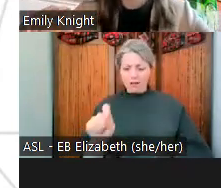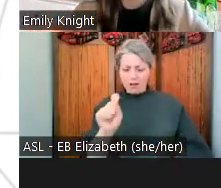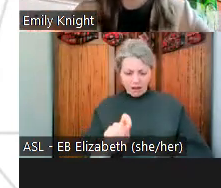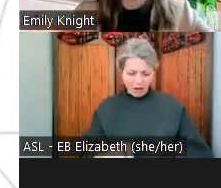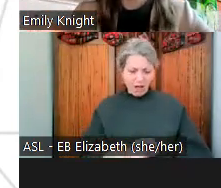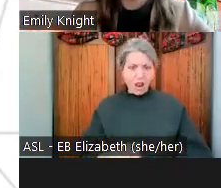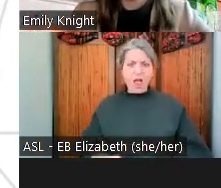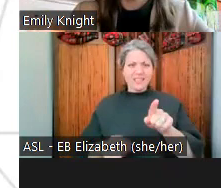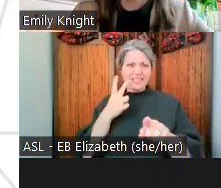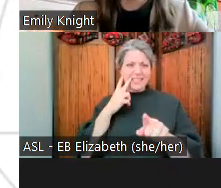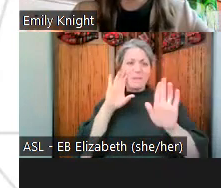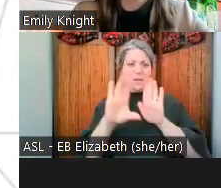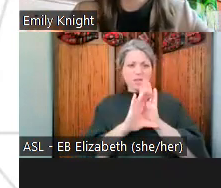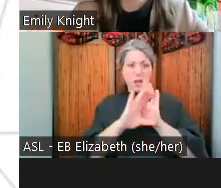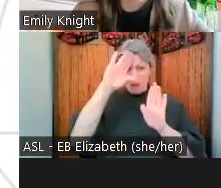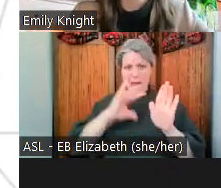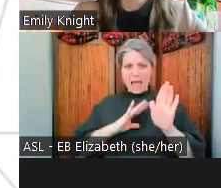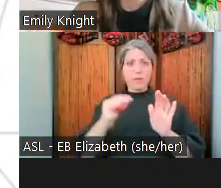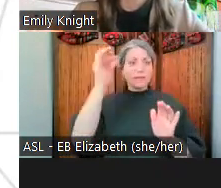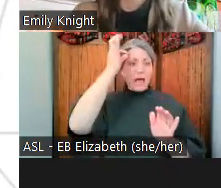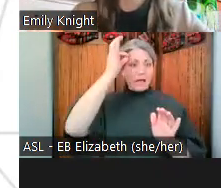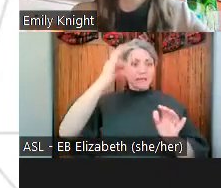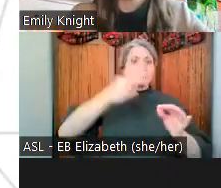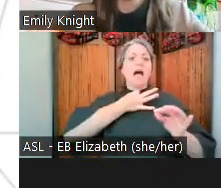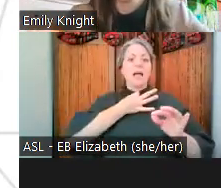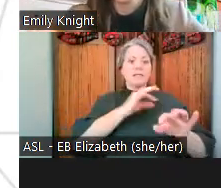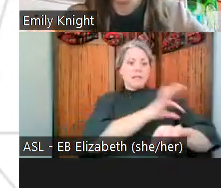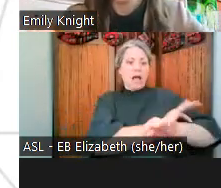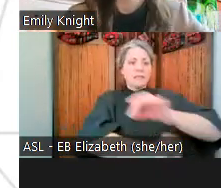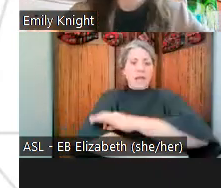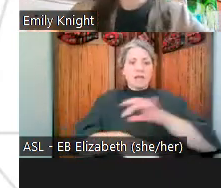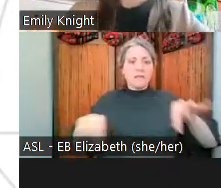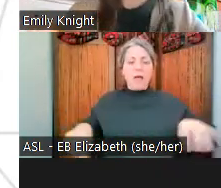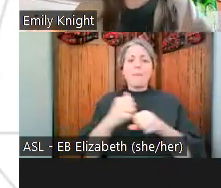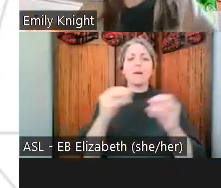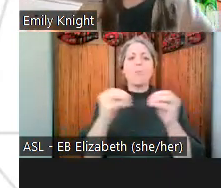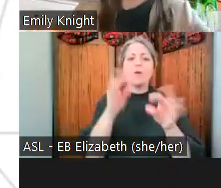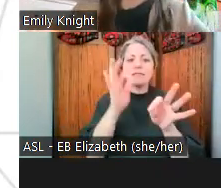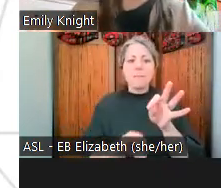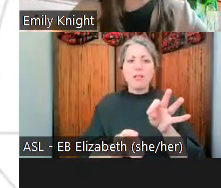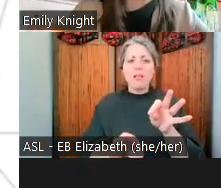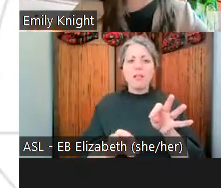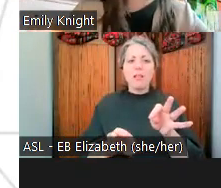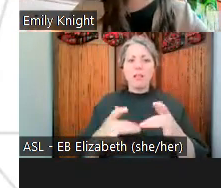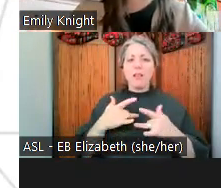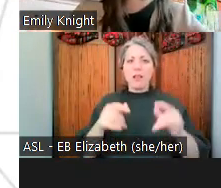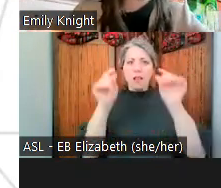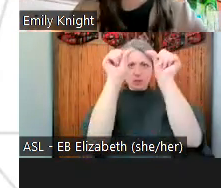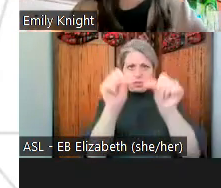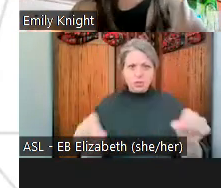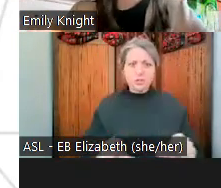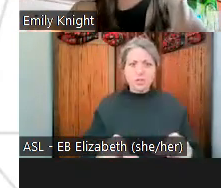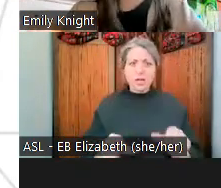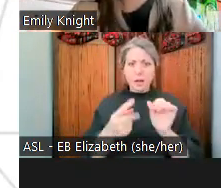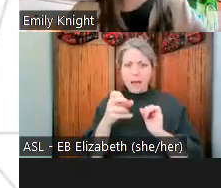bright dots marking all his joints. And what we do is we make these into simpler videos of patterns of moving dots. And